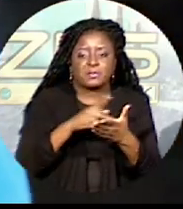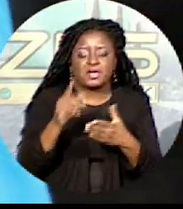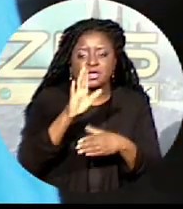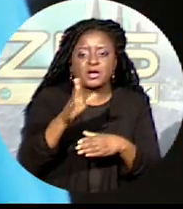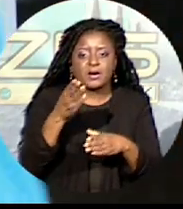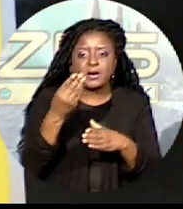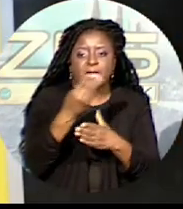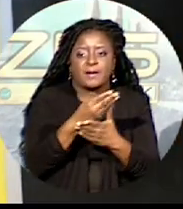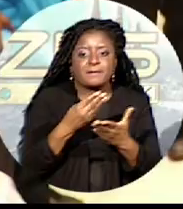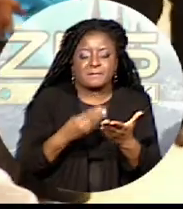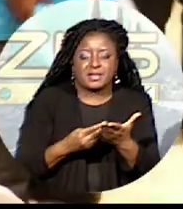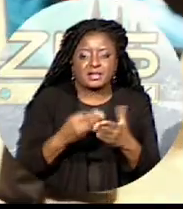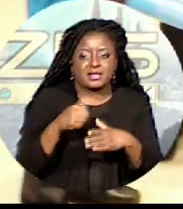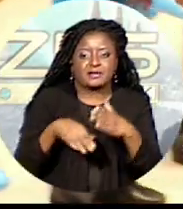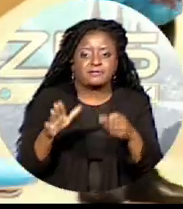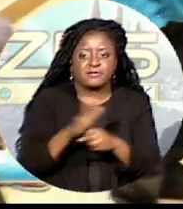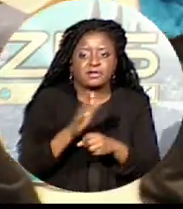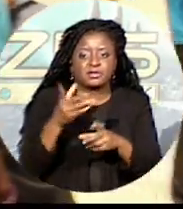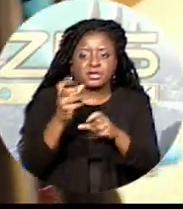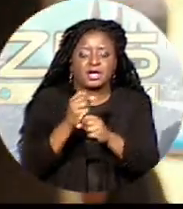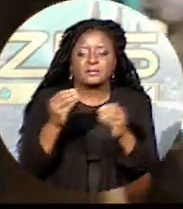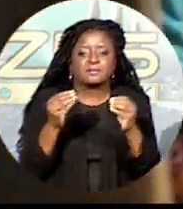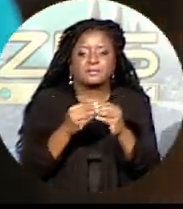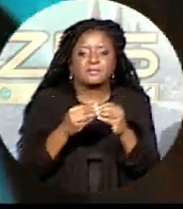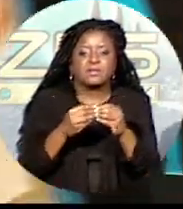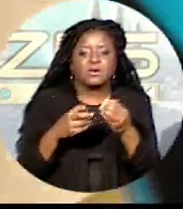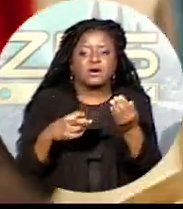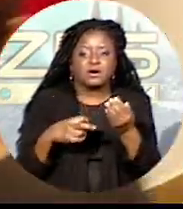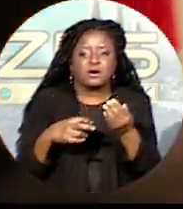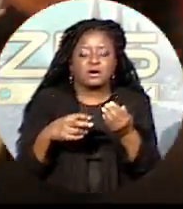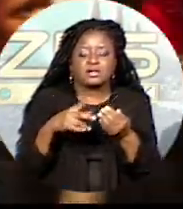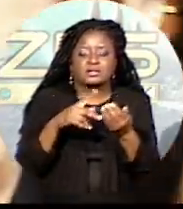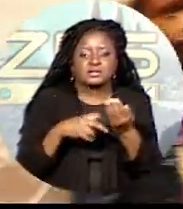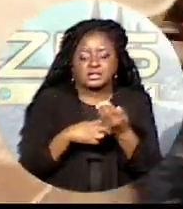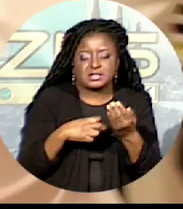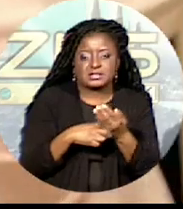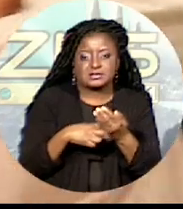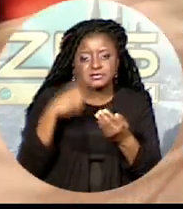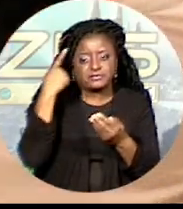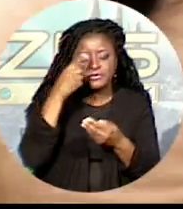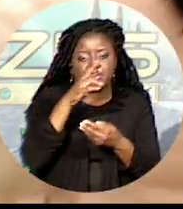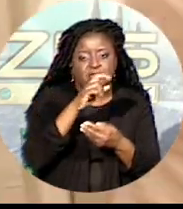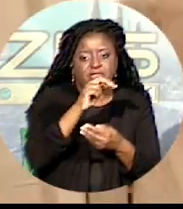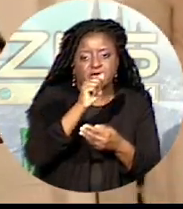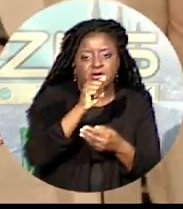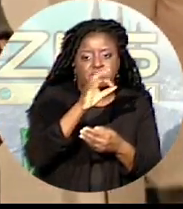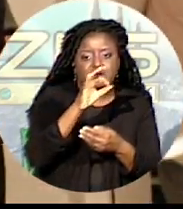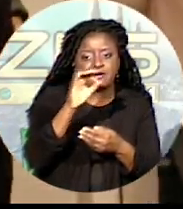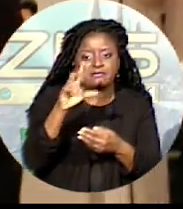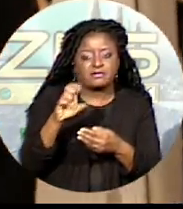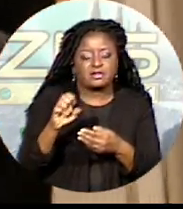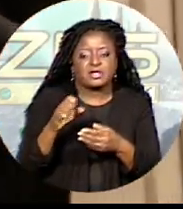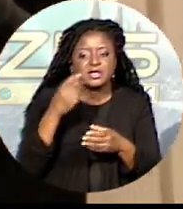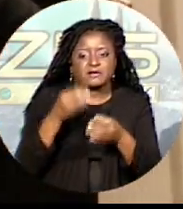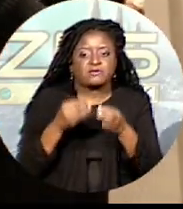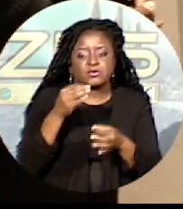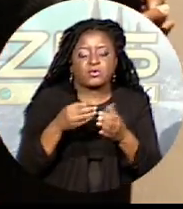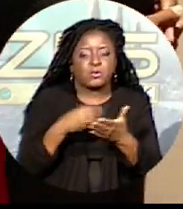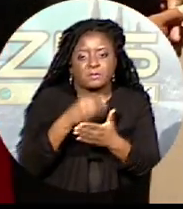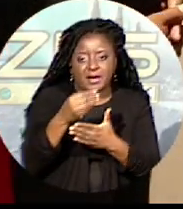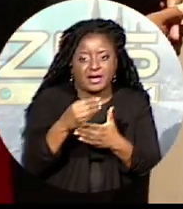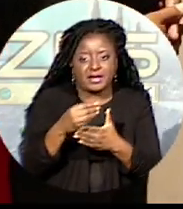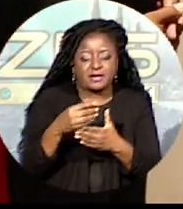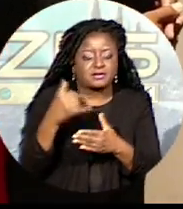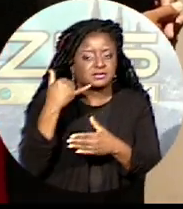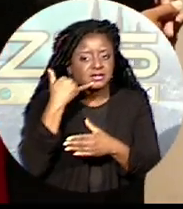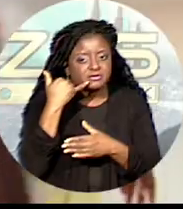get more raffle tickets. If you buy a handset or a device, you get raffle tickets. If you sign up for new services, you get